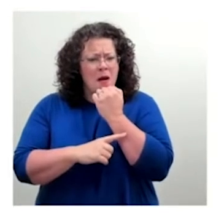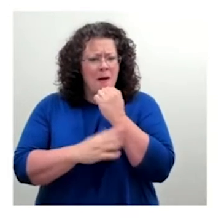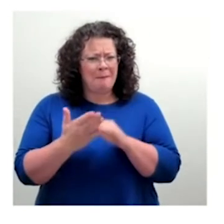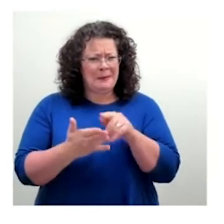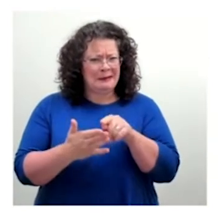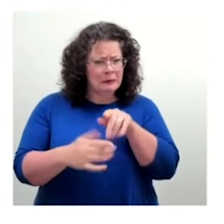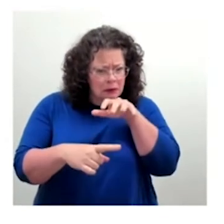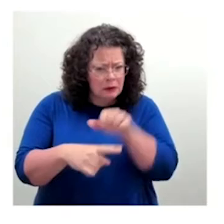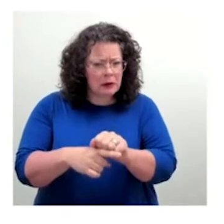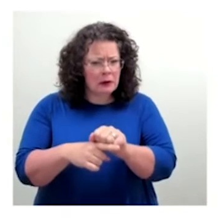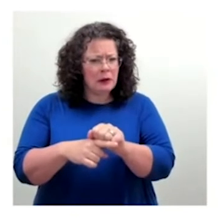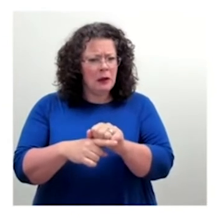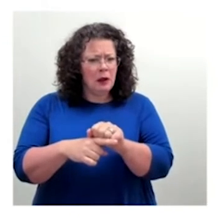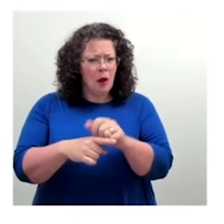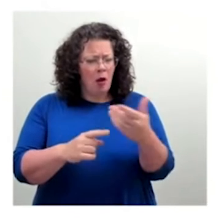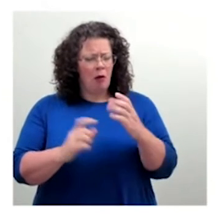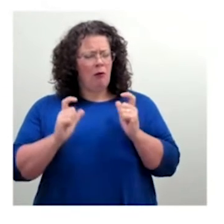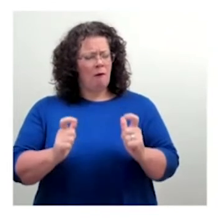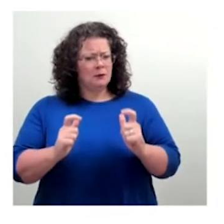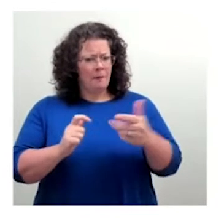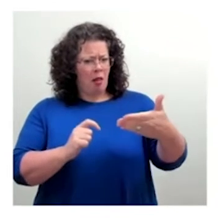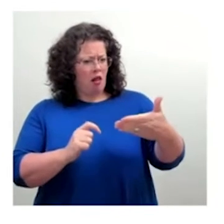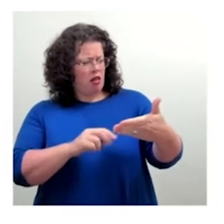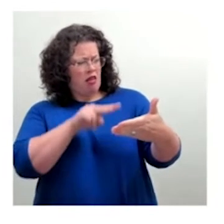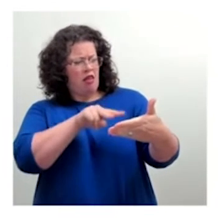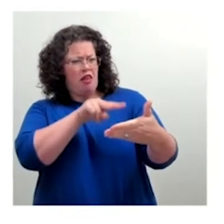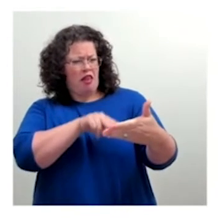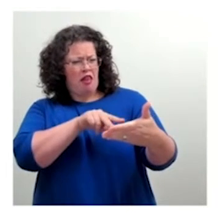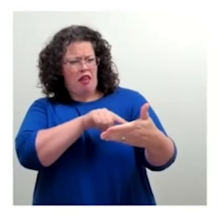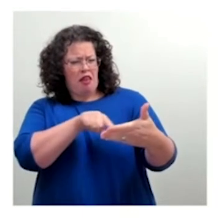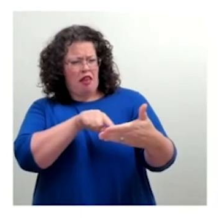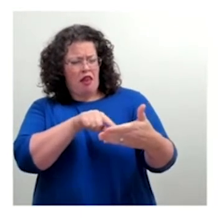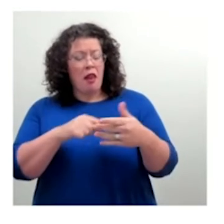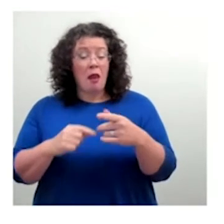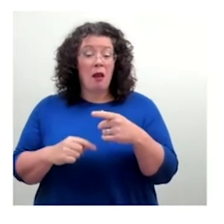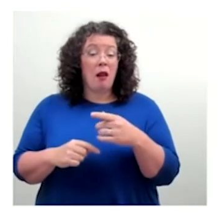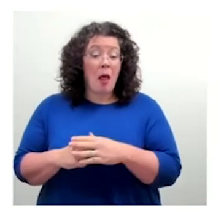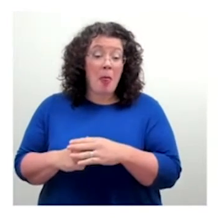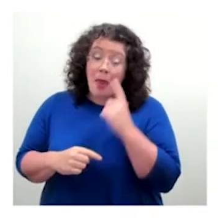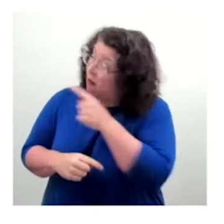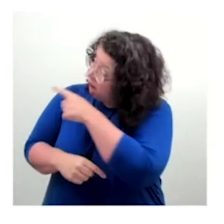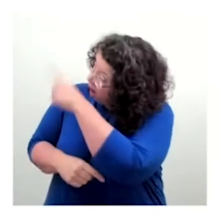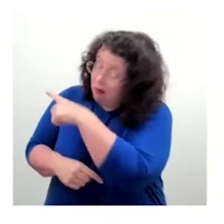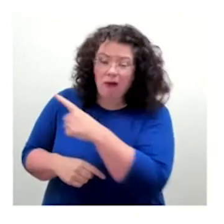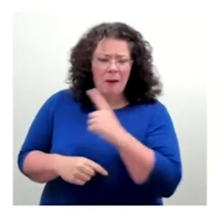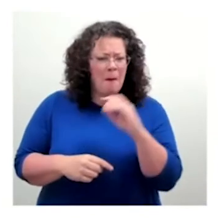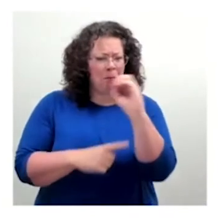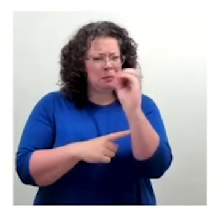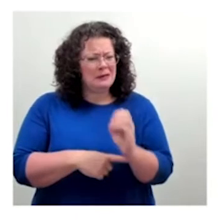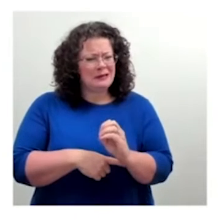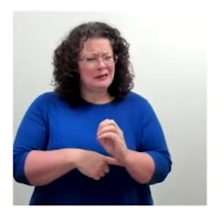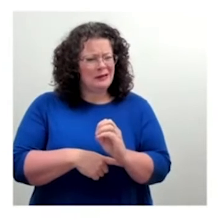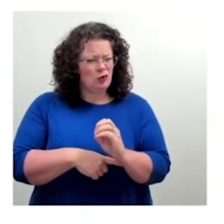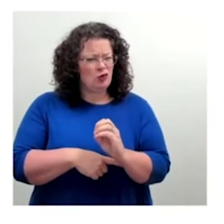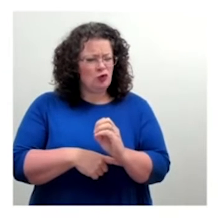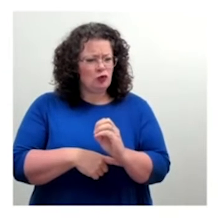from the bottom, was the kind of most popular choice. Some people did manage to hit row 12, but the average was in fact row